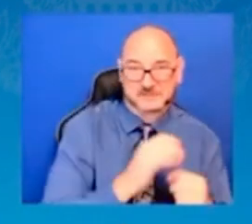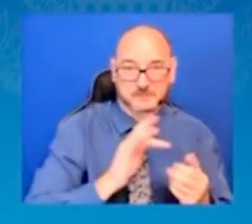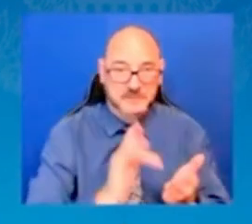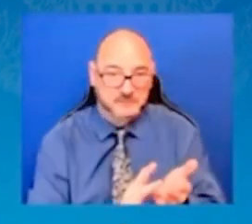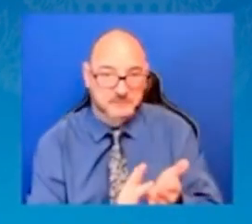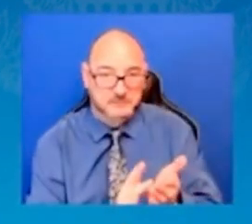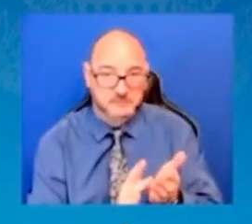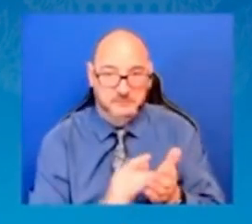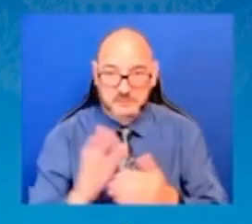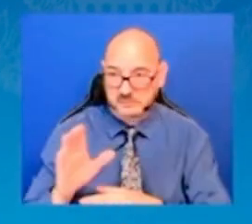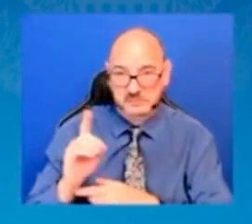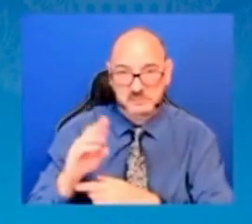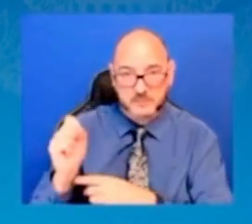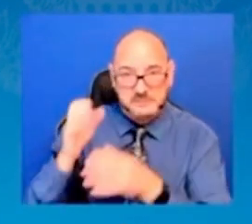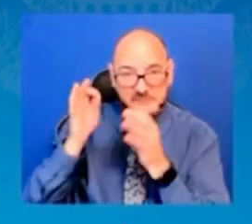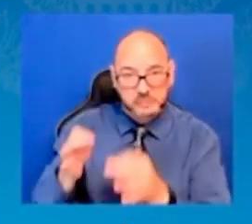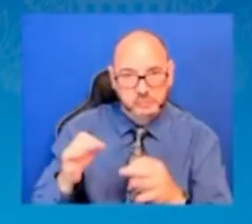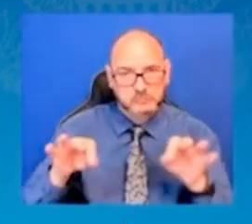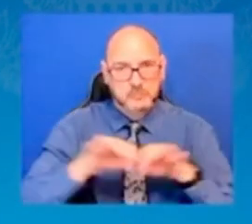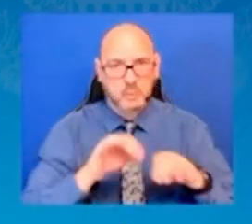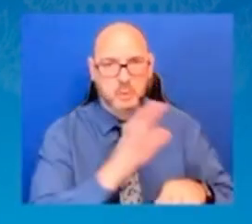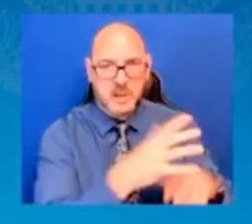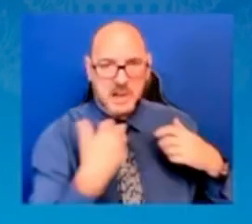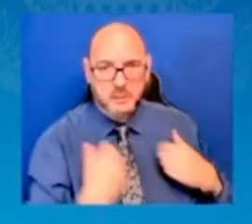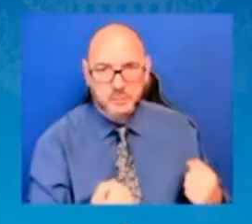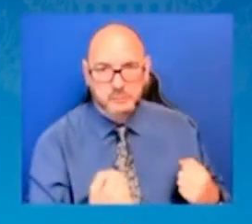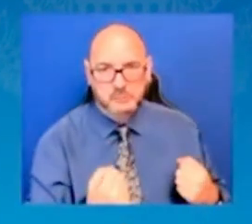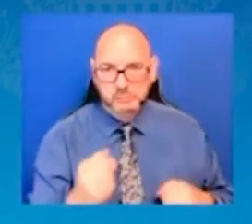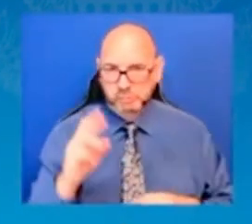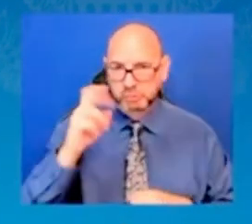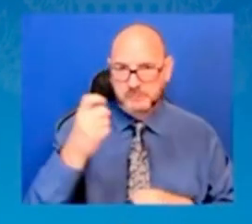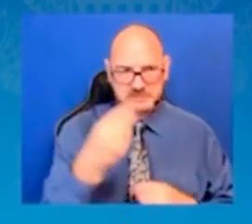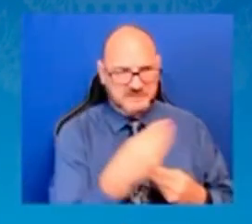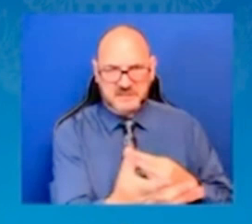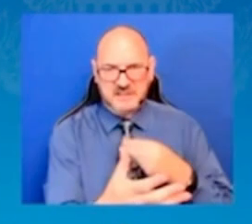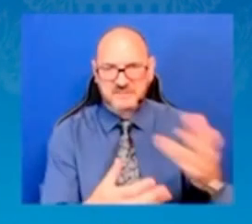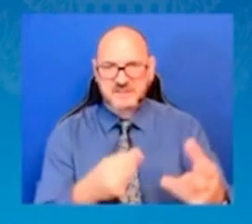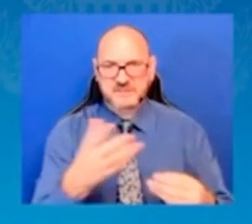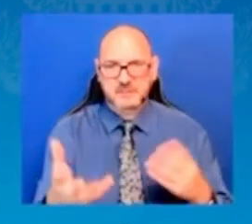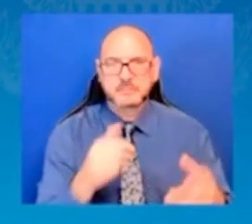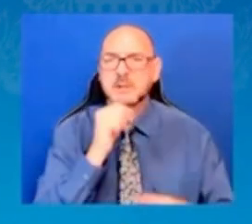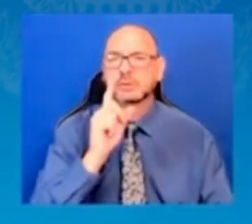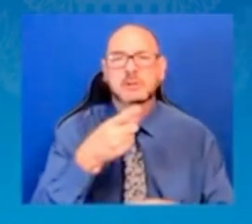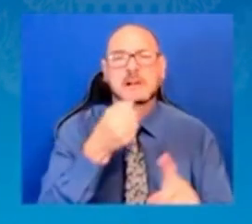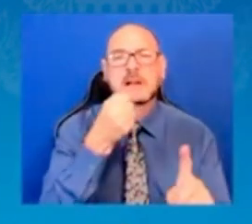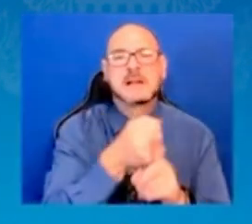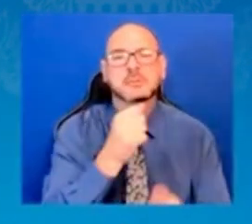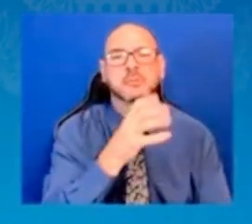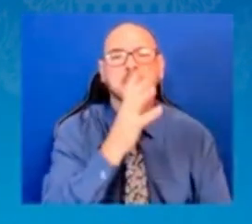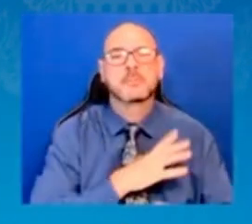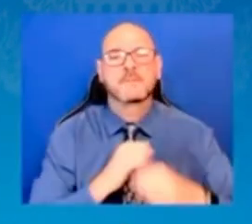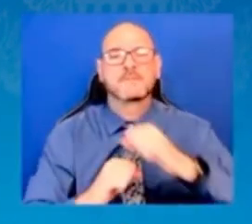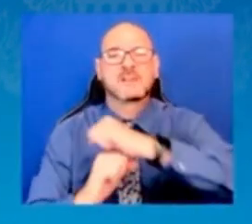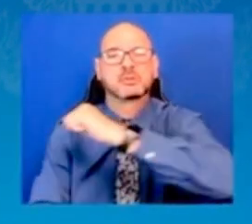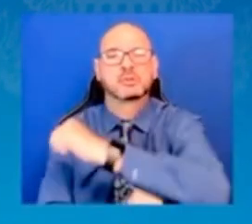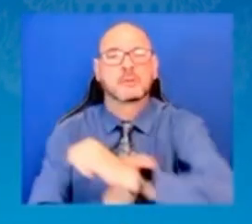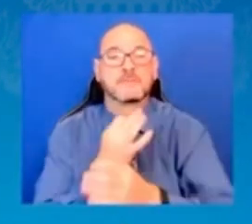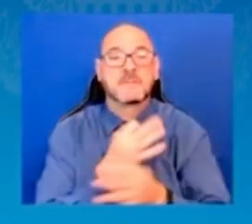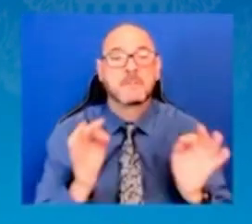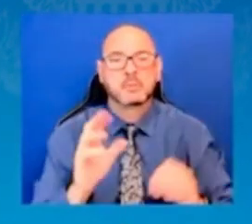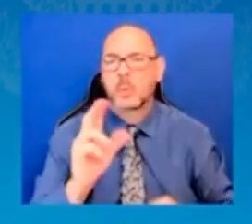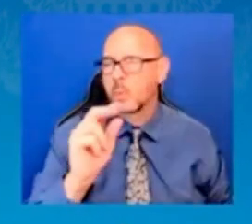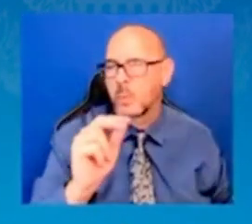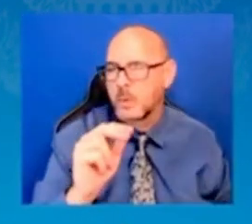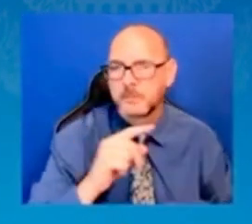and well-being. Again, this is not just an attack on women's fundamental freedoms. It is an attack on the very foundation